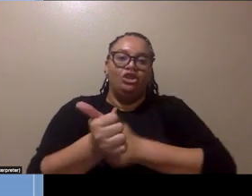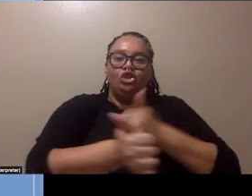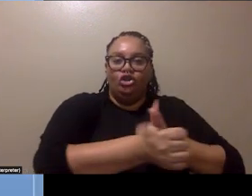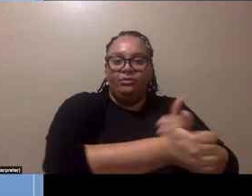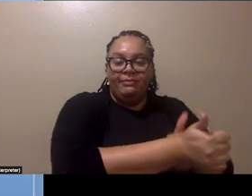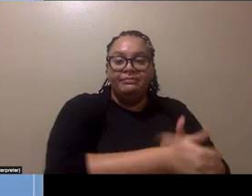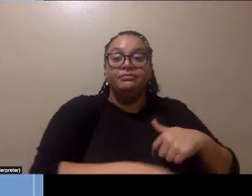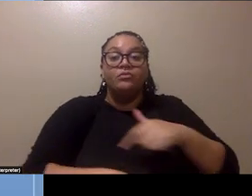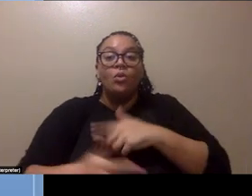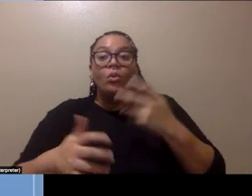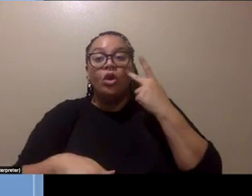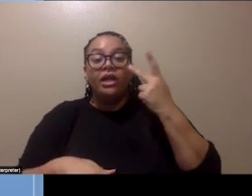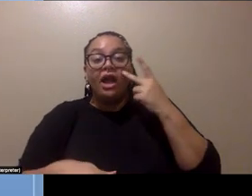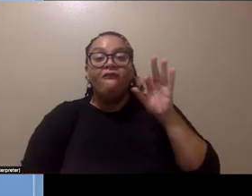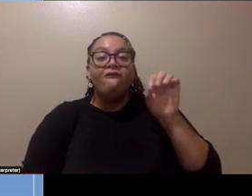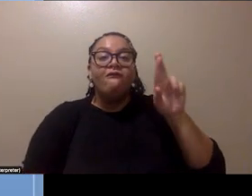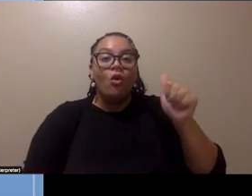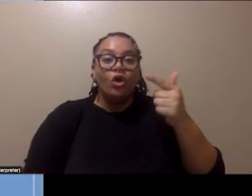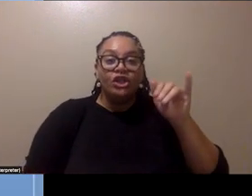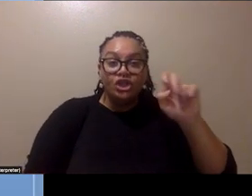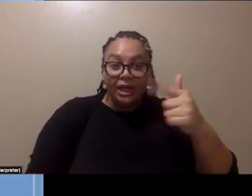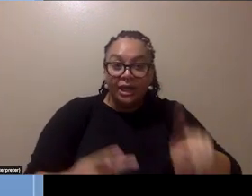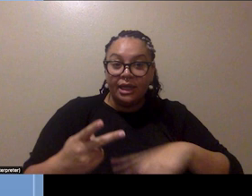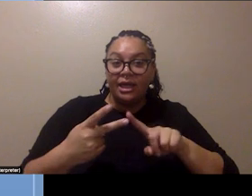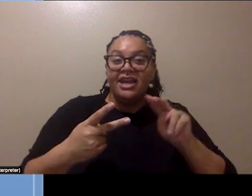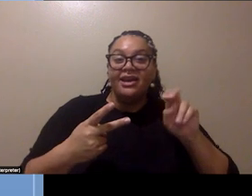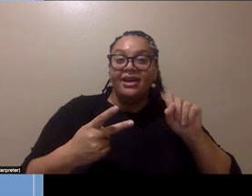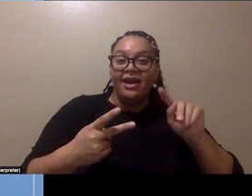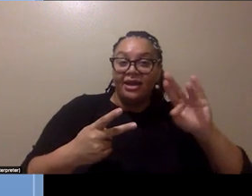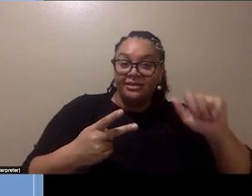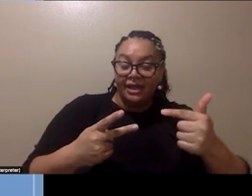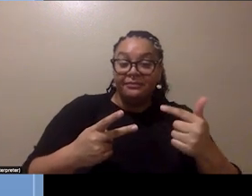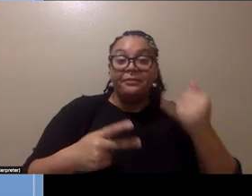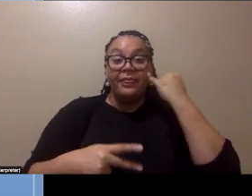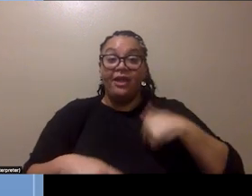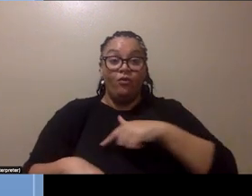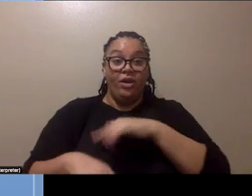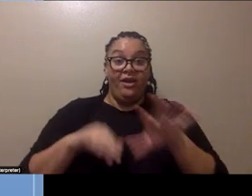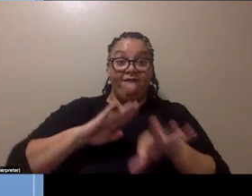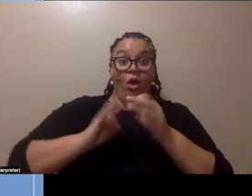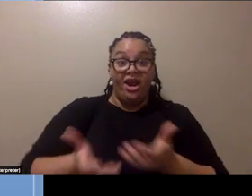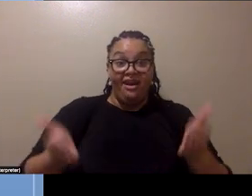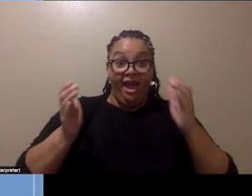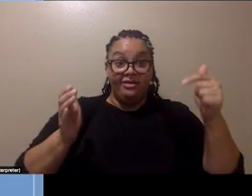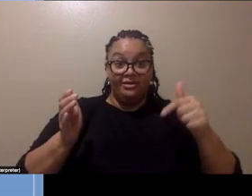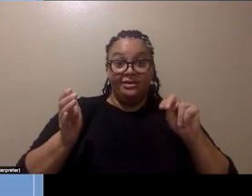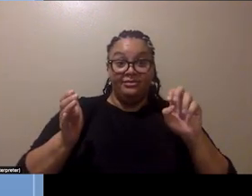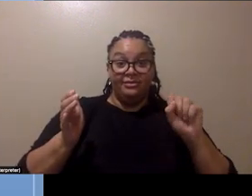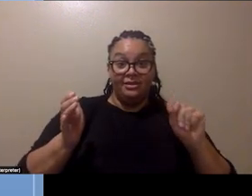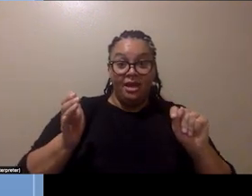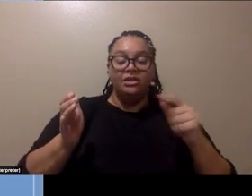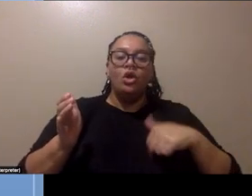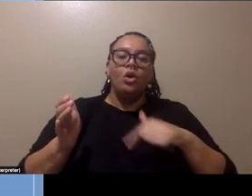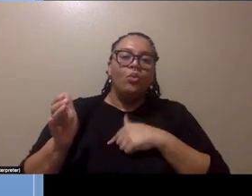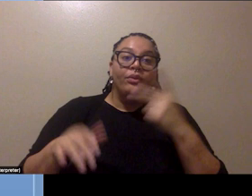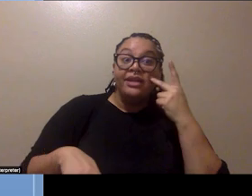is really recording any foraging, any nesting. When we did find a nest, we also would track that